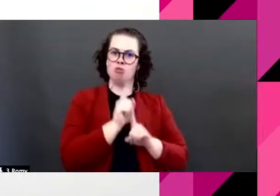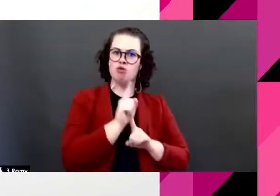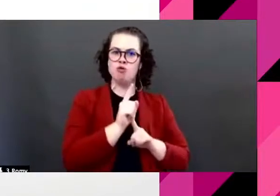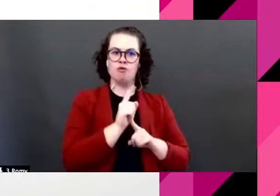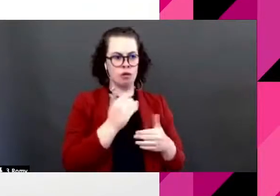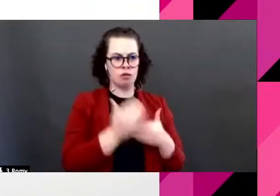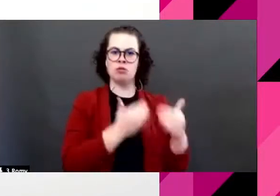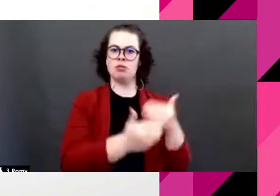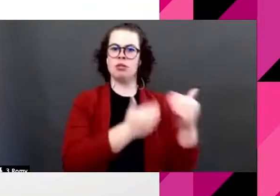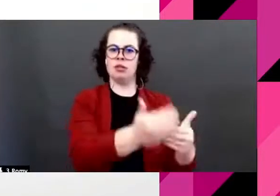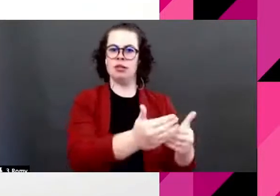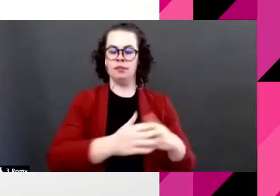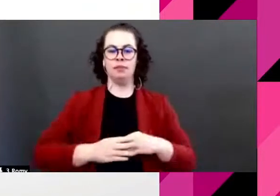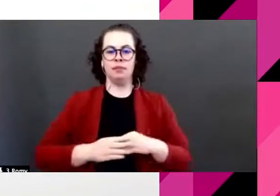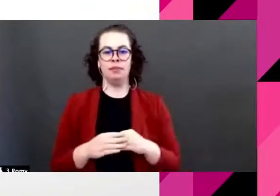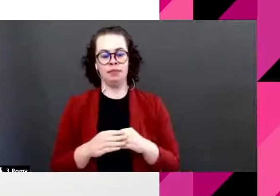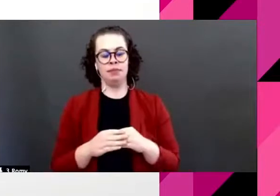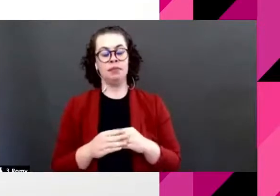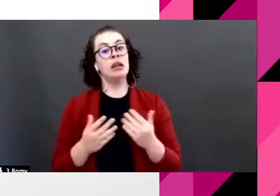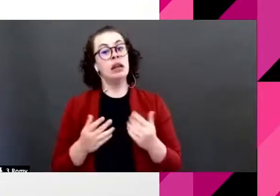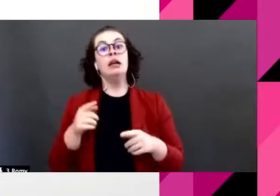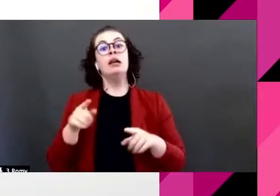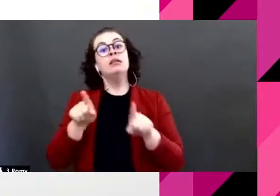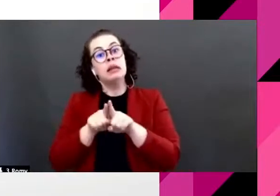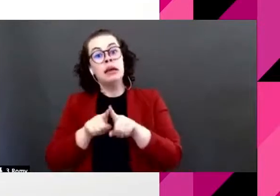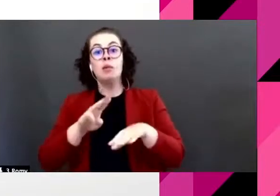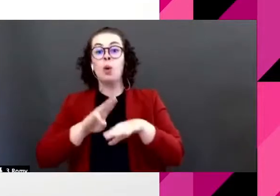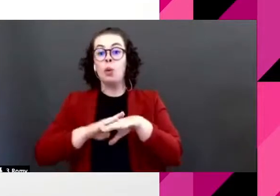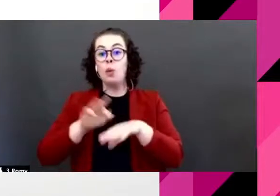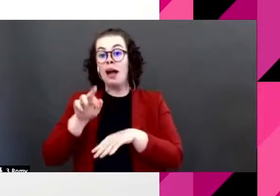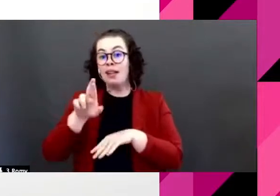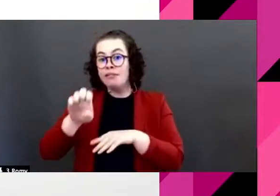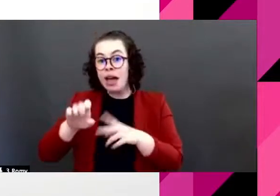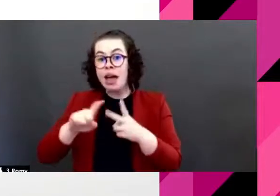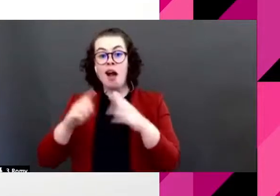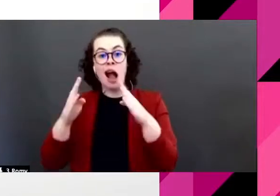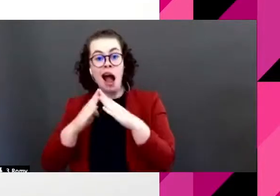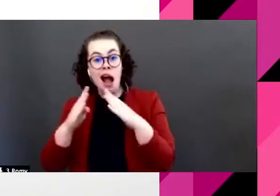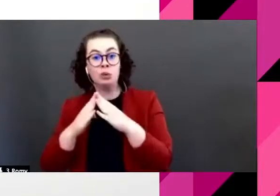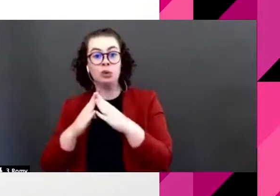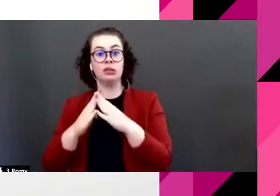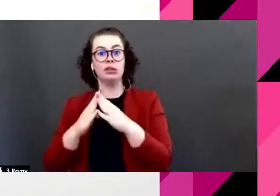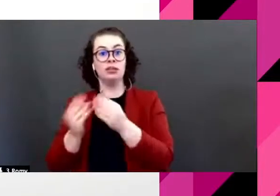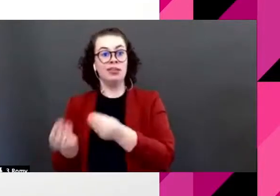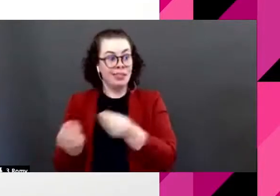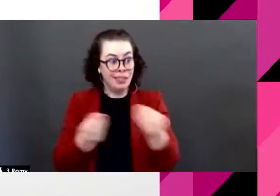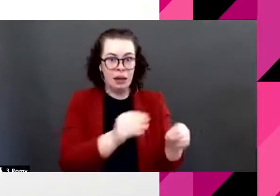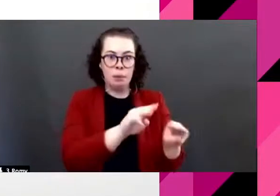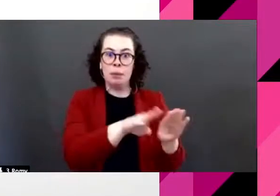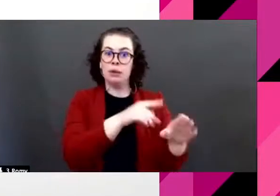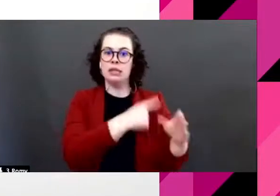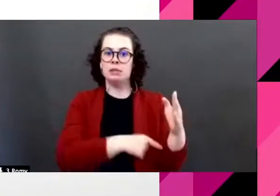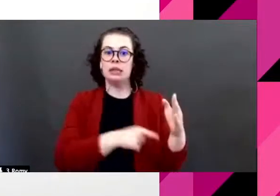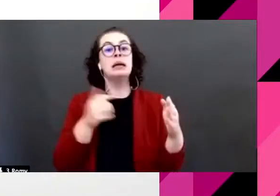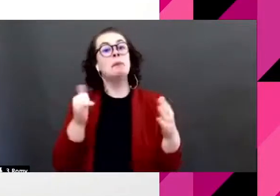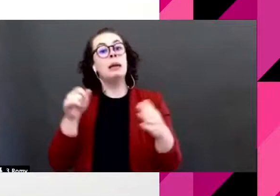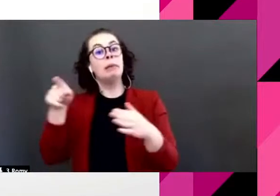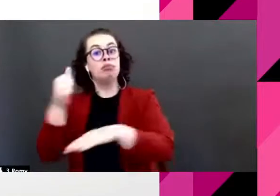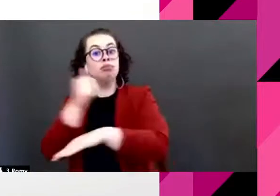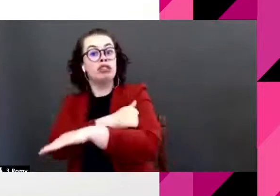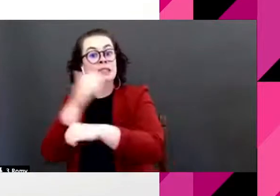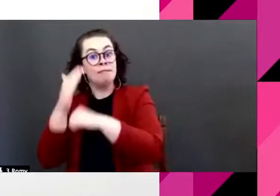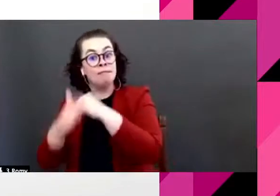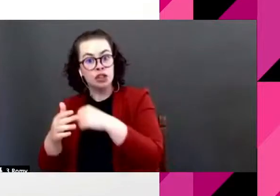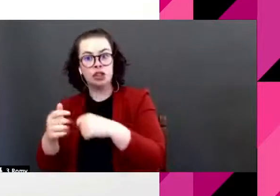housing, employment, welfare supports, and healthcare are crucial to those with disabilities who have left prison. And